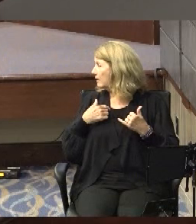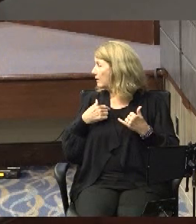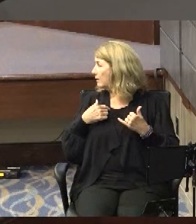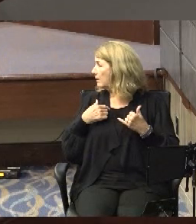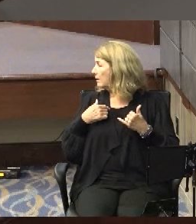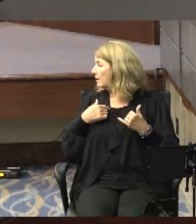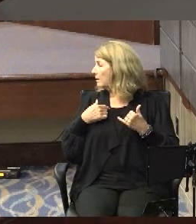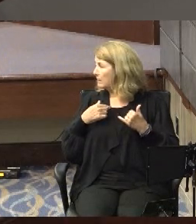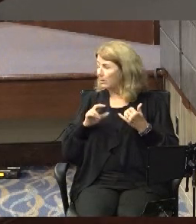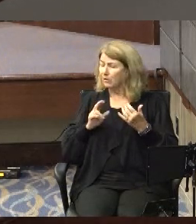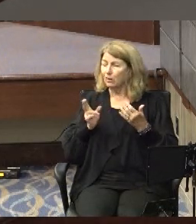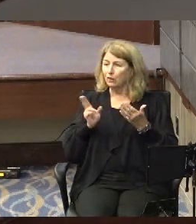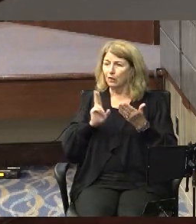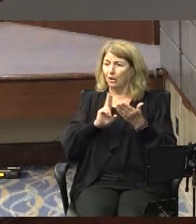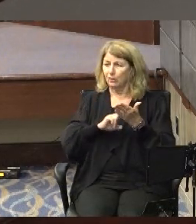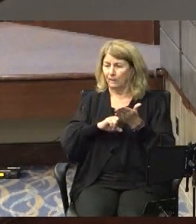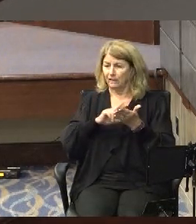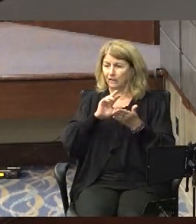that's